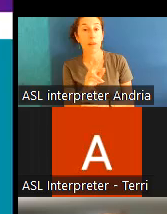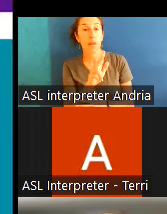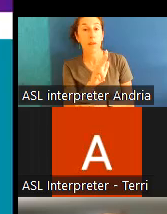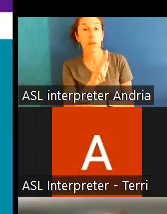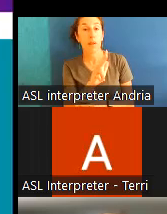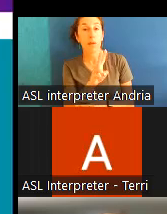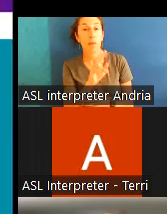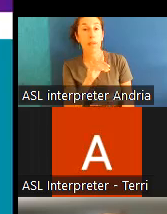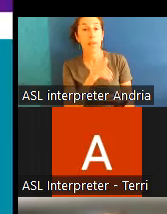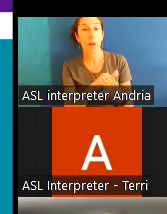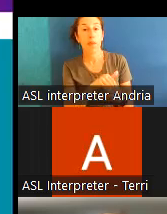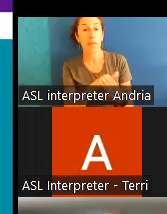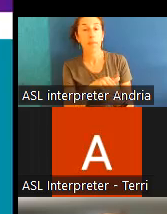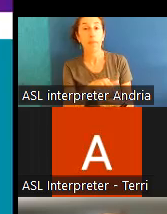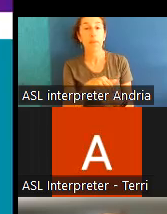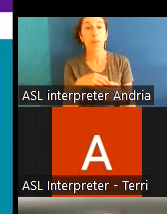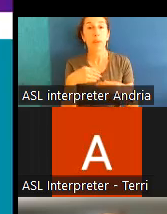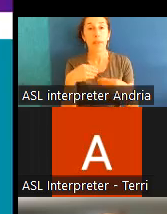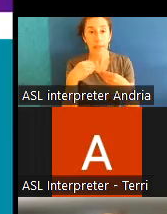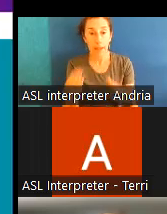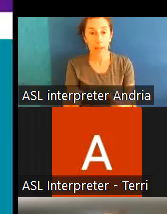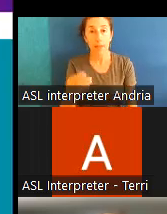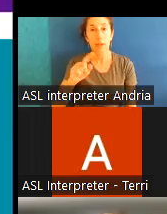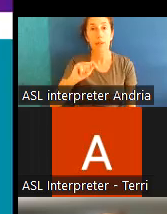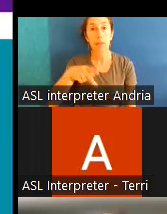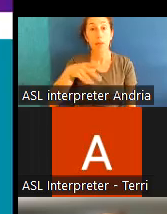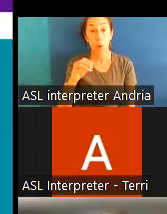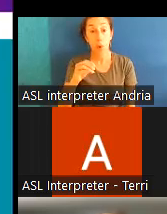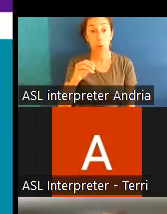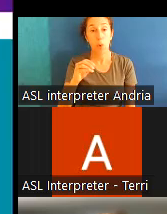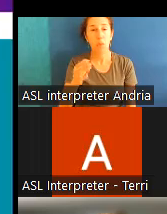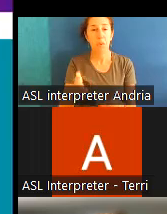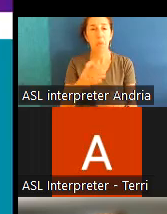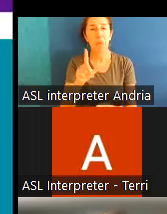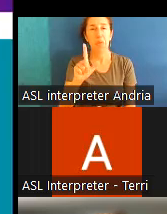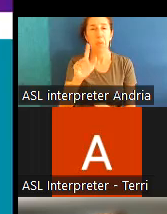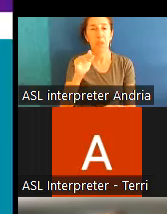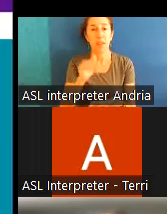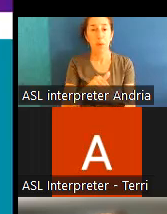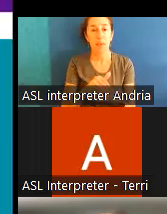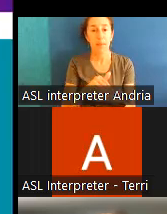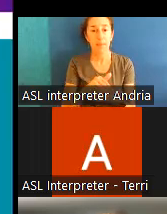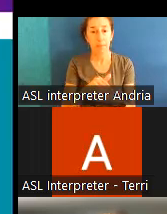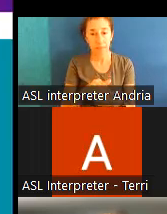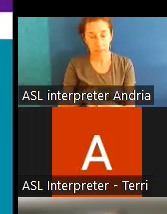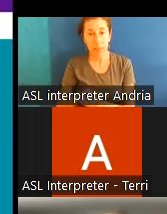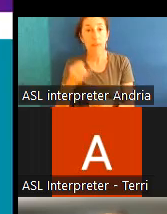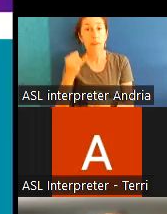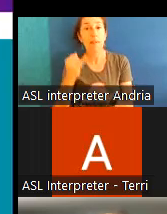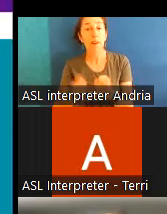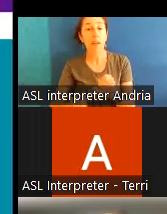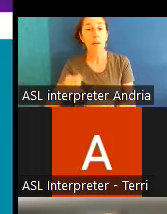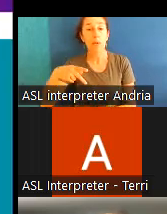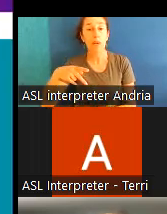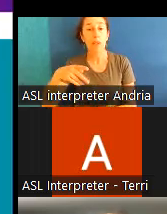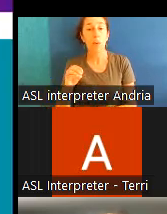20,904 temporary orders were granted, and a little less than 10,000 final protective orders were granted. So